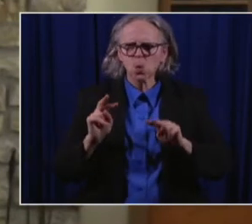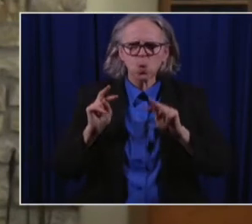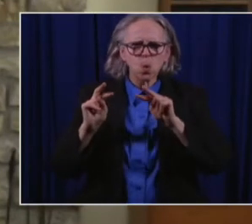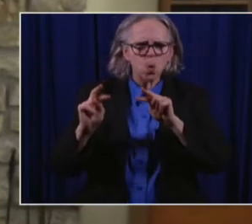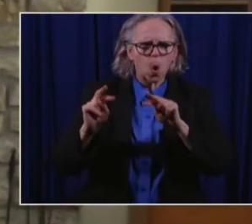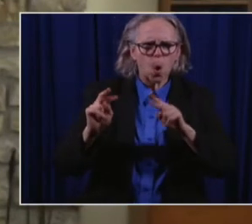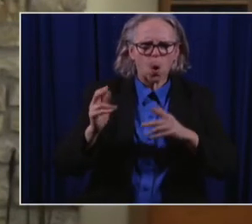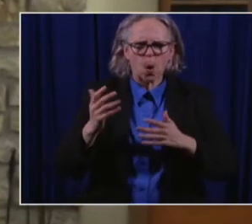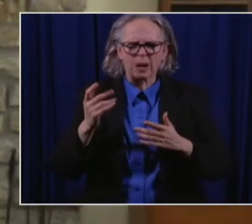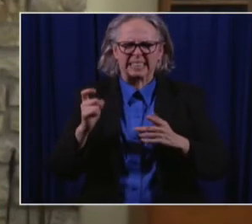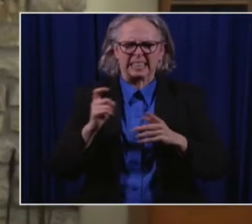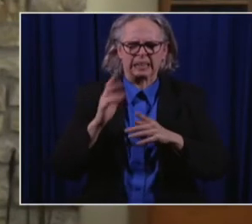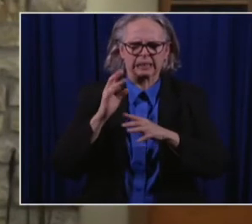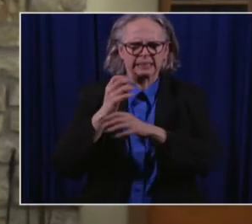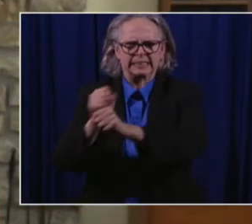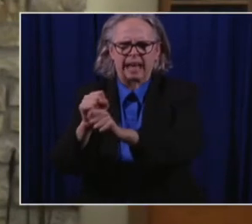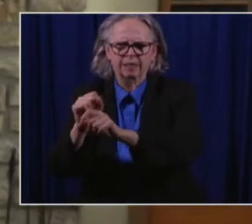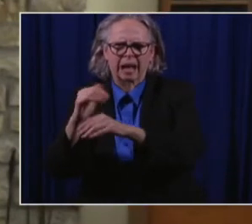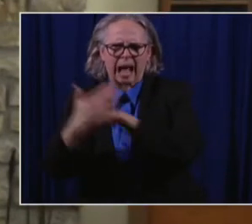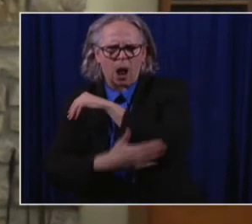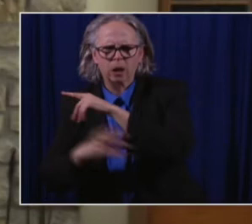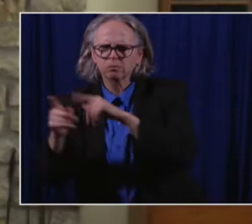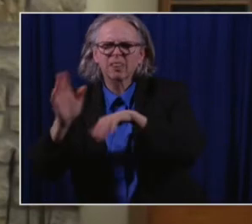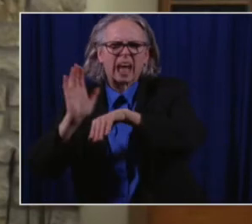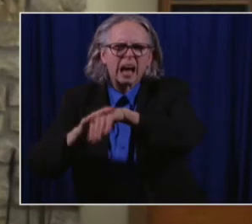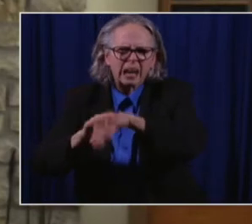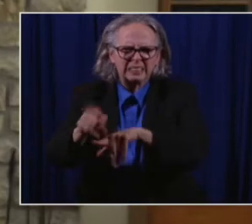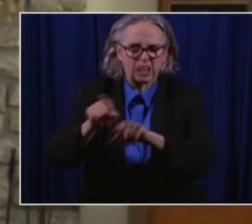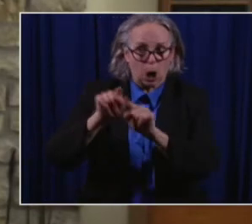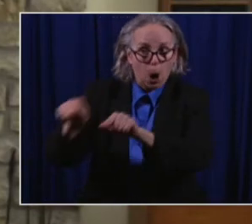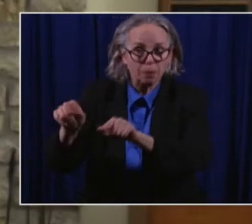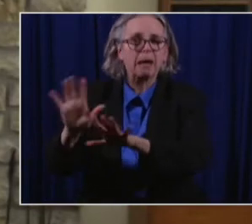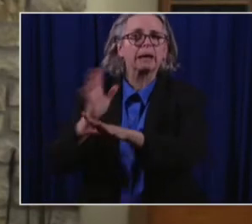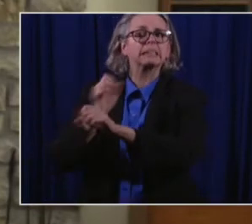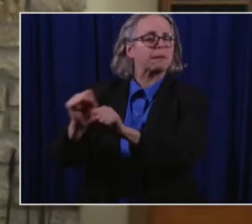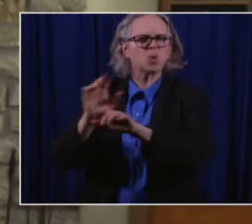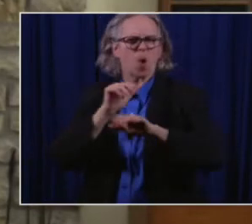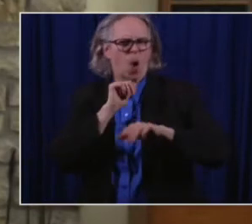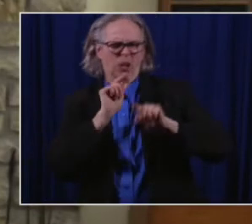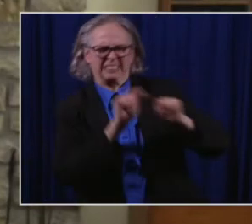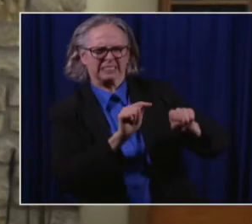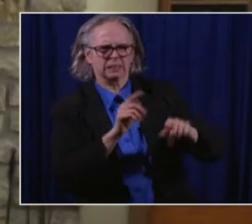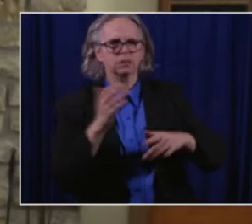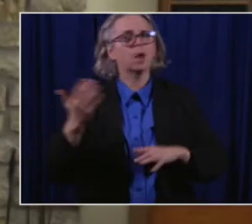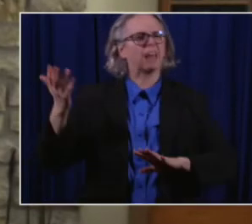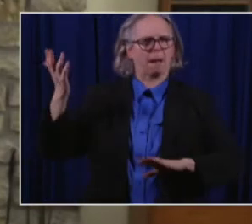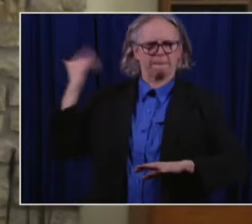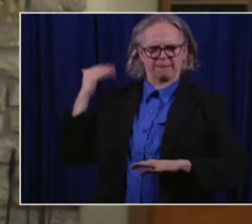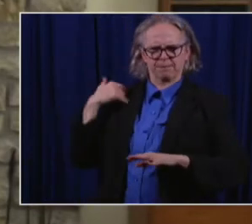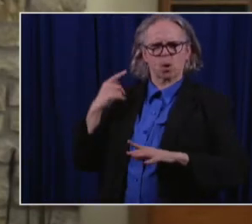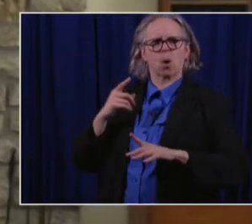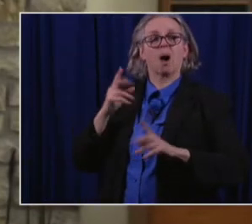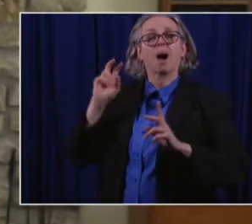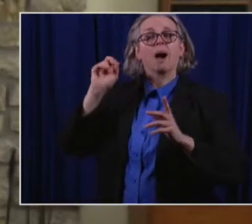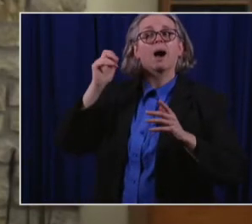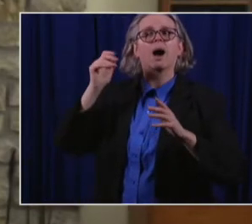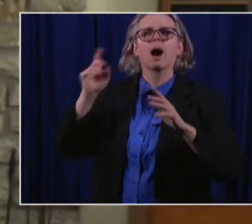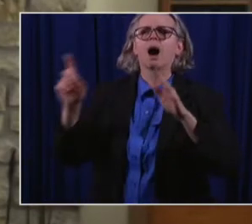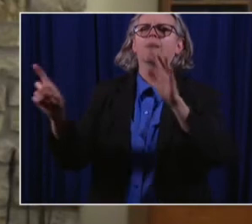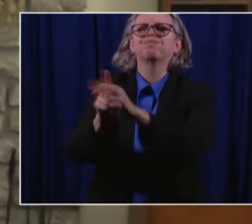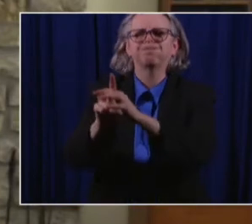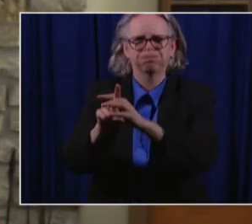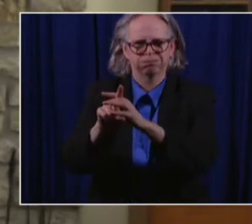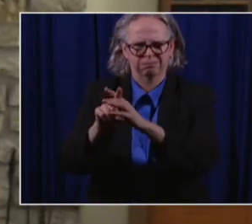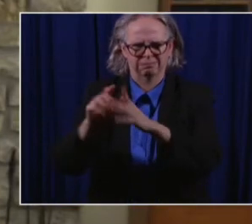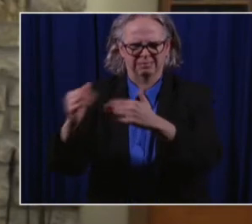was a warning. The alert system really is an early warning indicator, like maybe looking at a